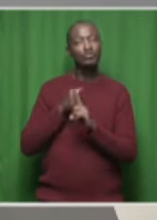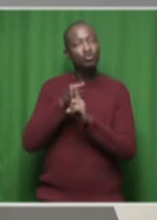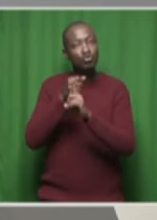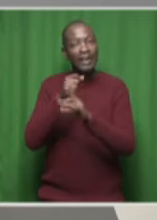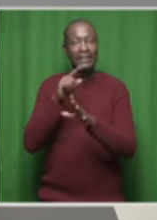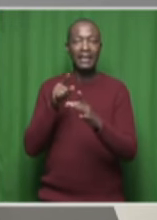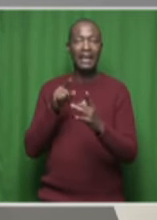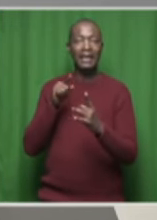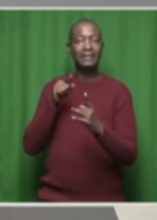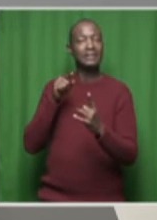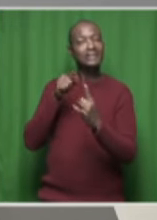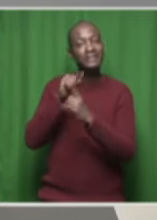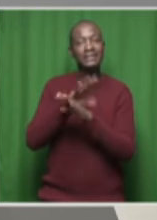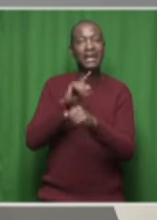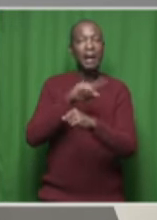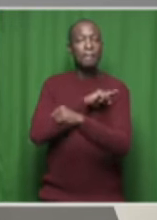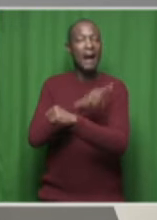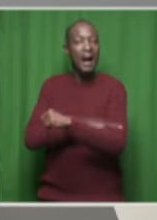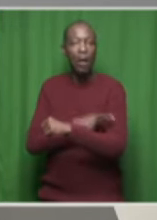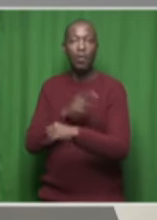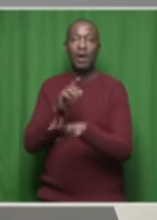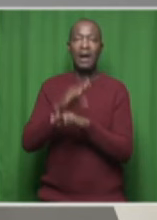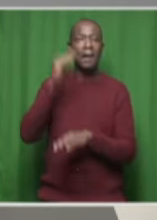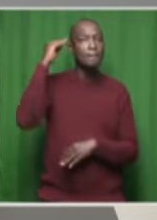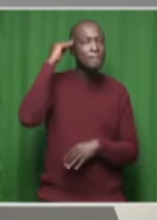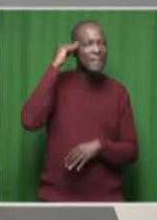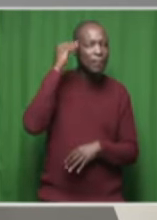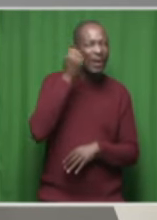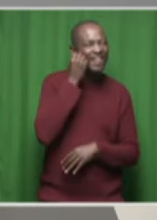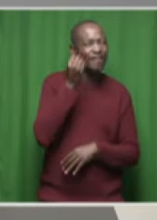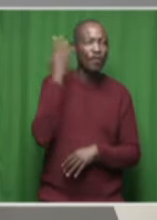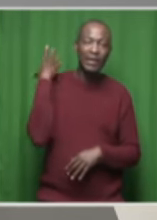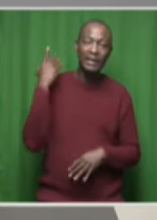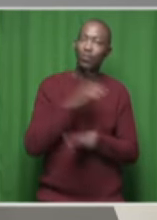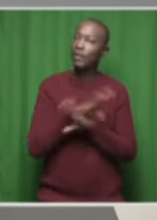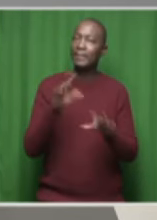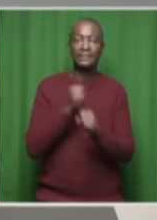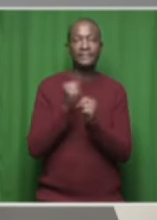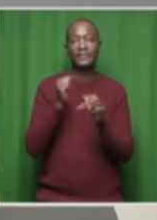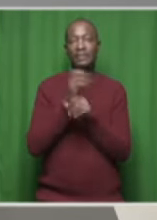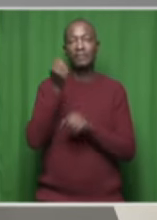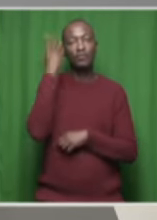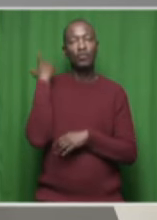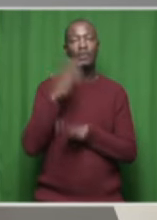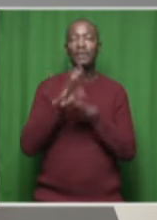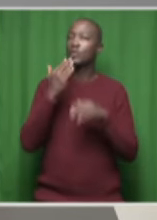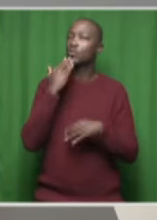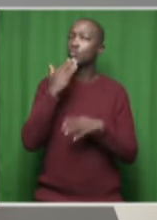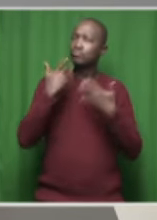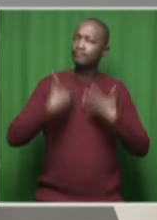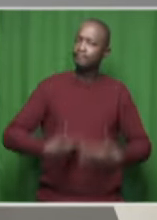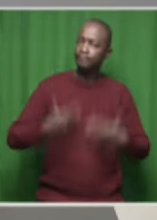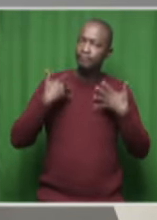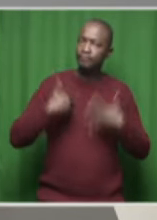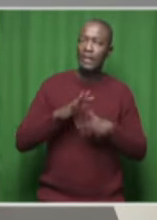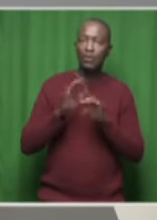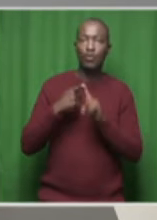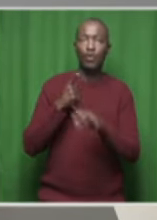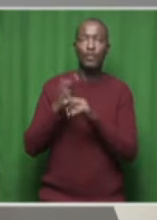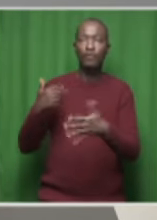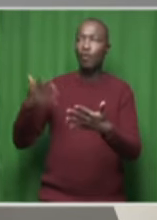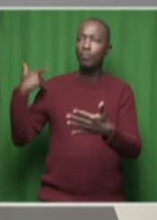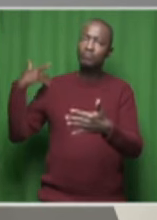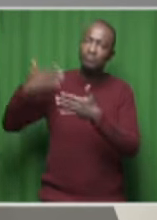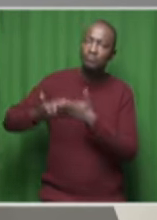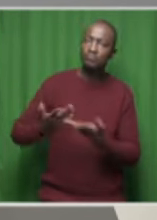is a struggle against memory forgetting. We must never forget who we are and where we come from. Mm. And I think celebrating